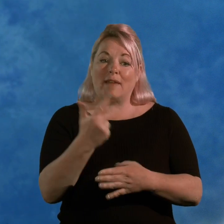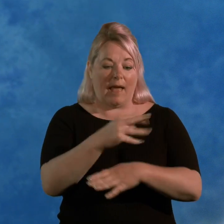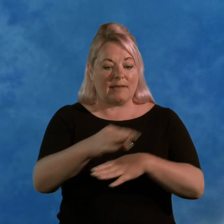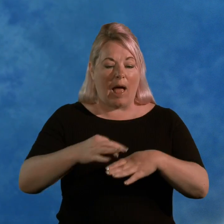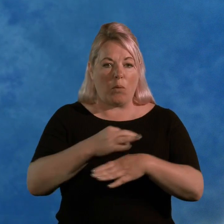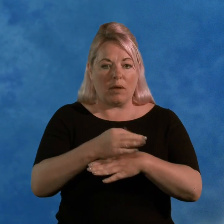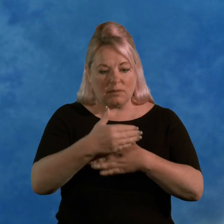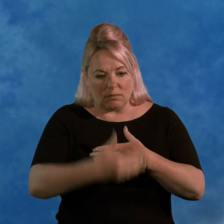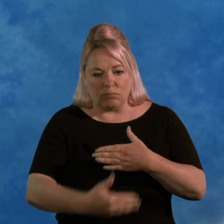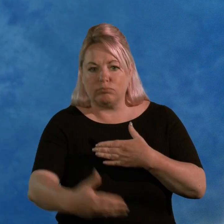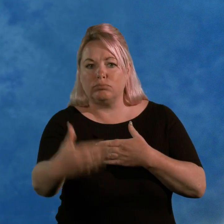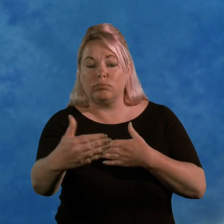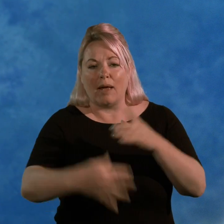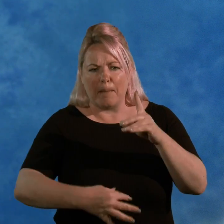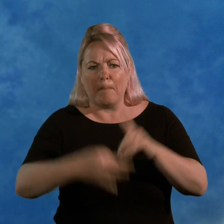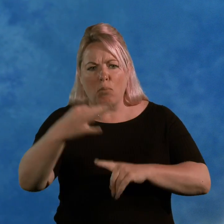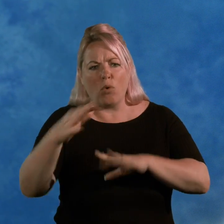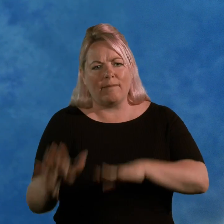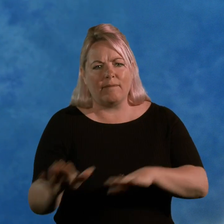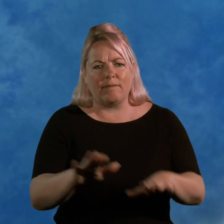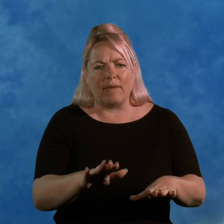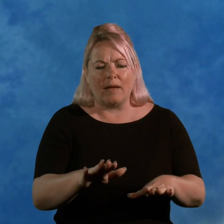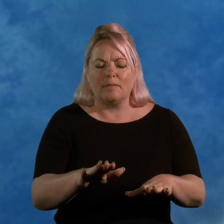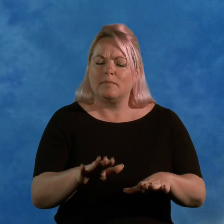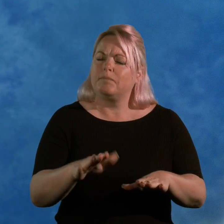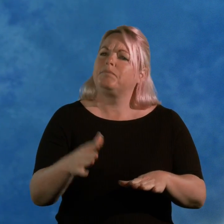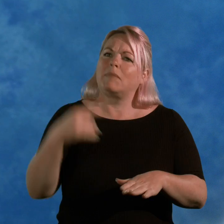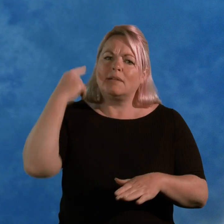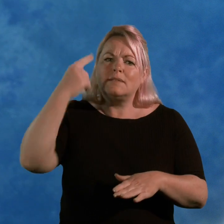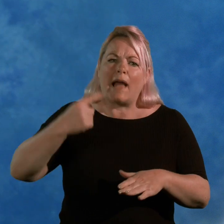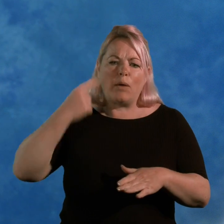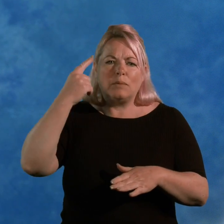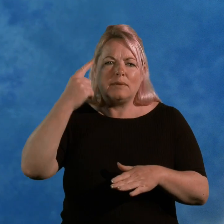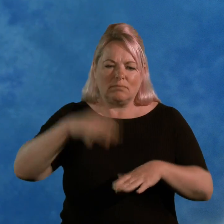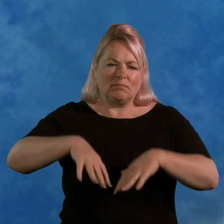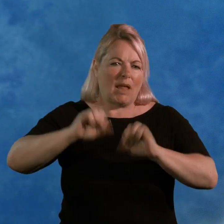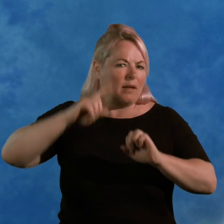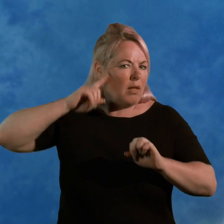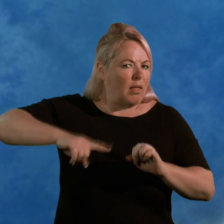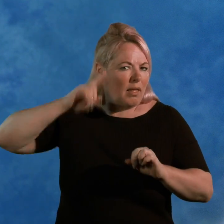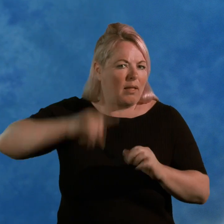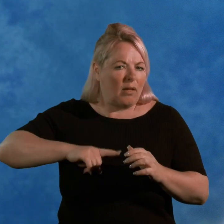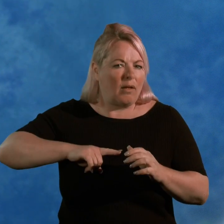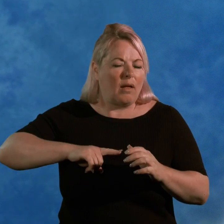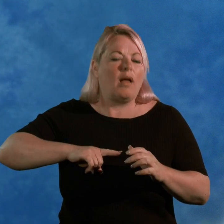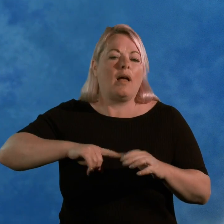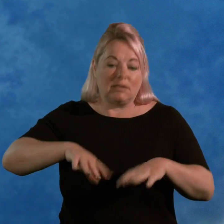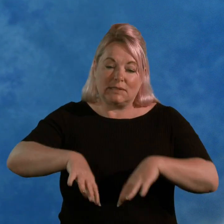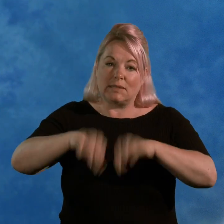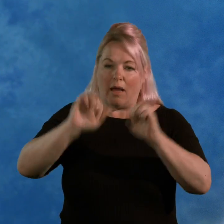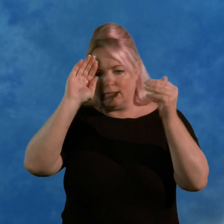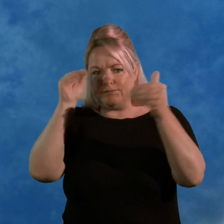settled down, and things that didn't matter seemed to go to the back, and I started to hear